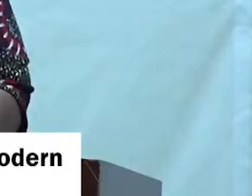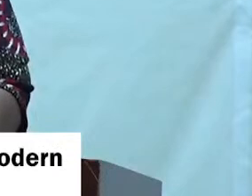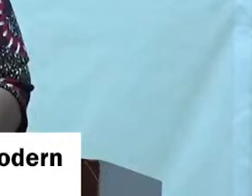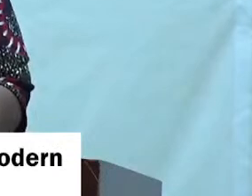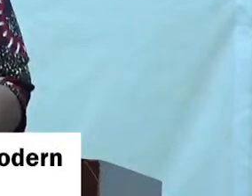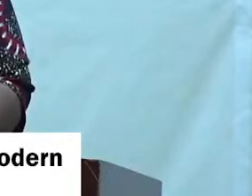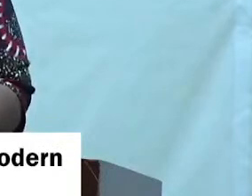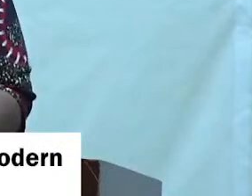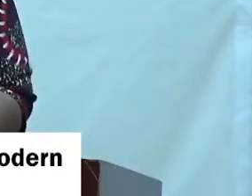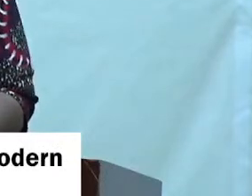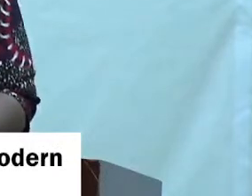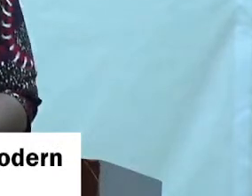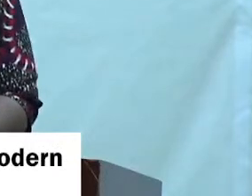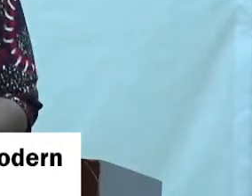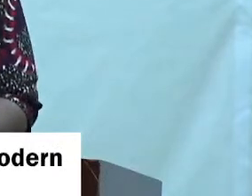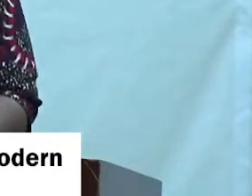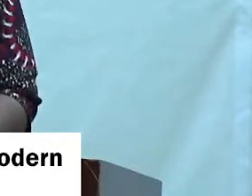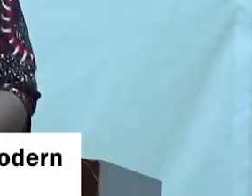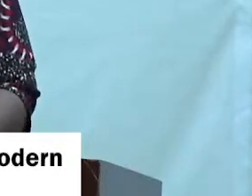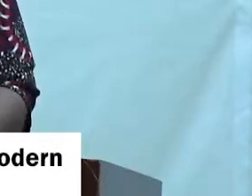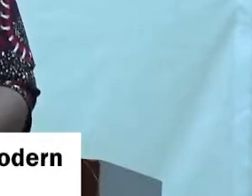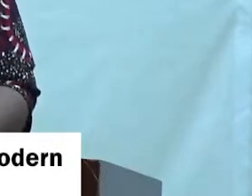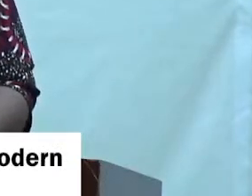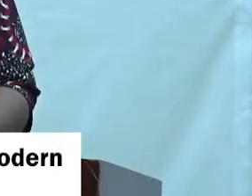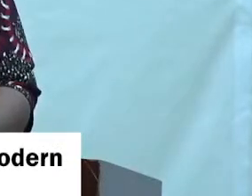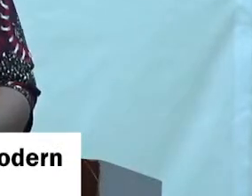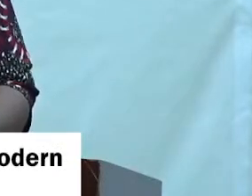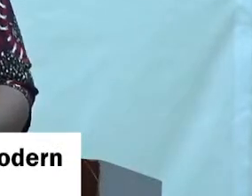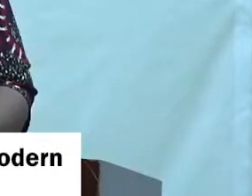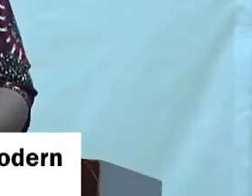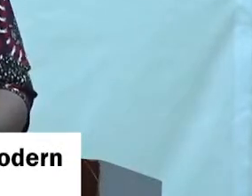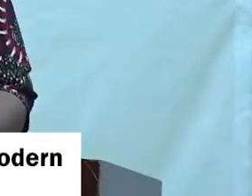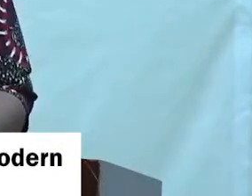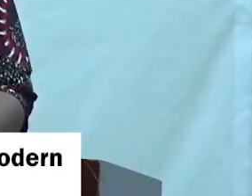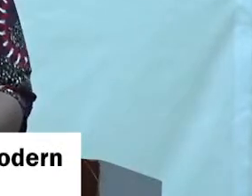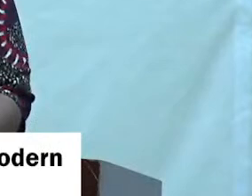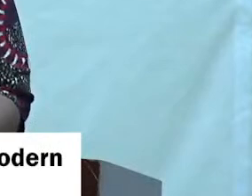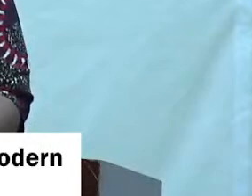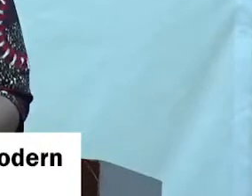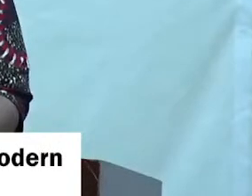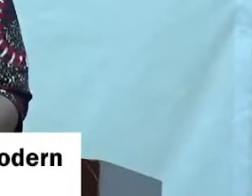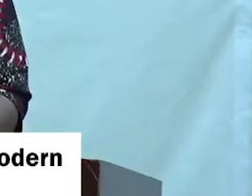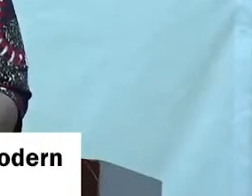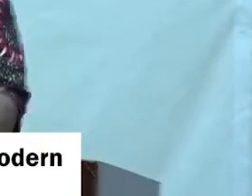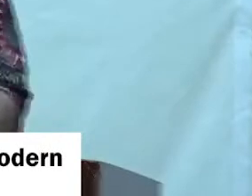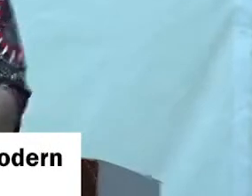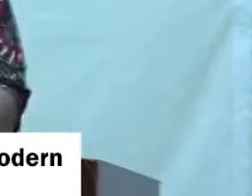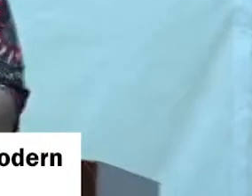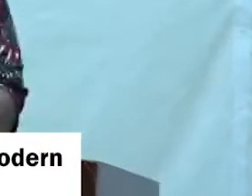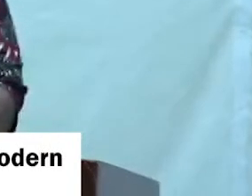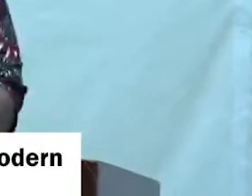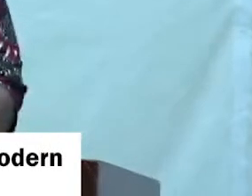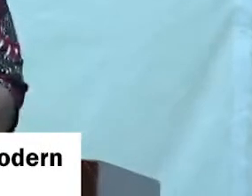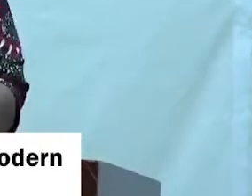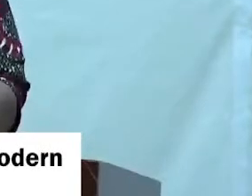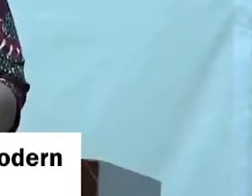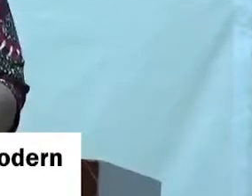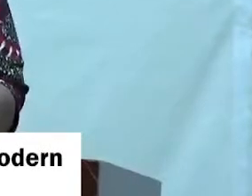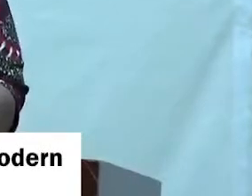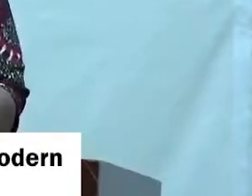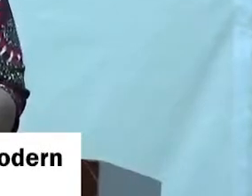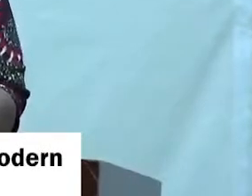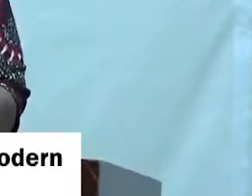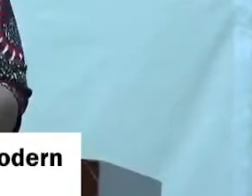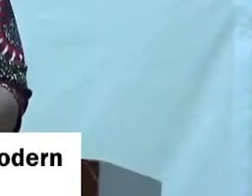complementing and also checking each other. Over the period, we've had the likes, which is the maiden edition in 2005. We've